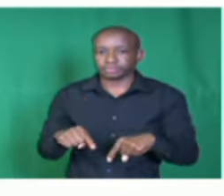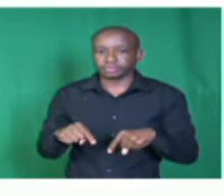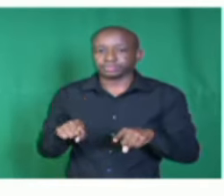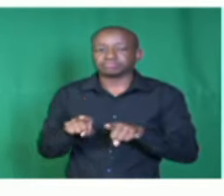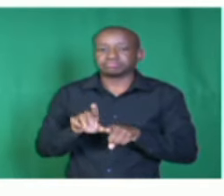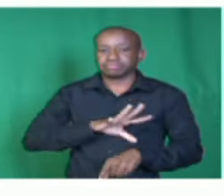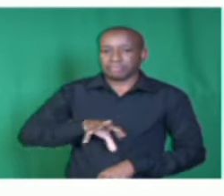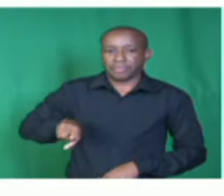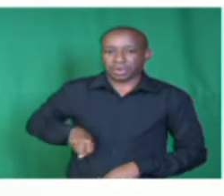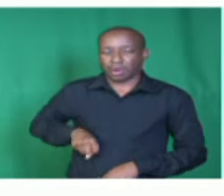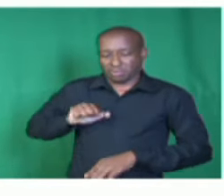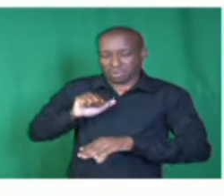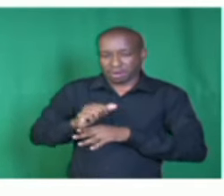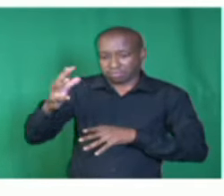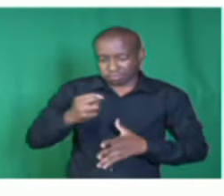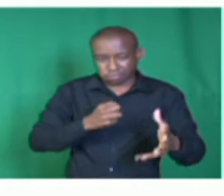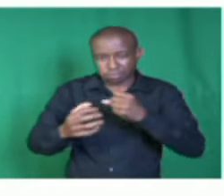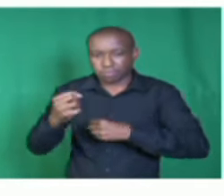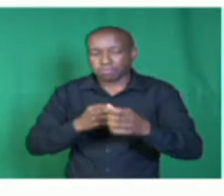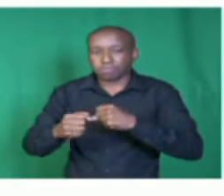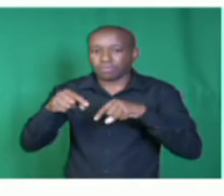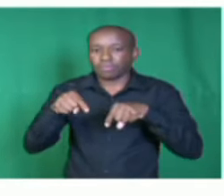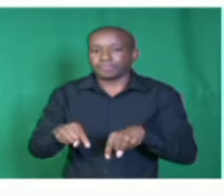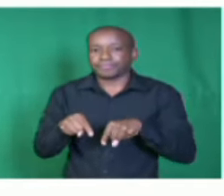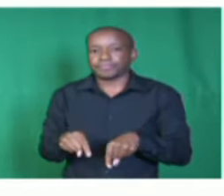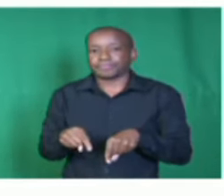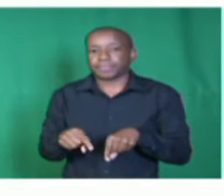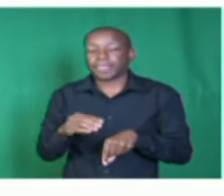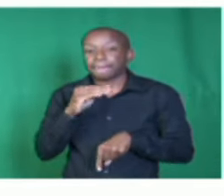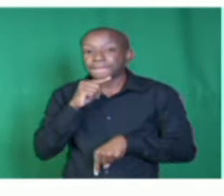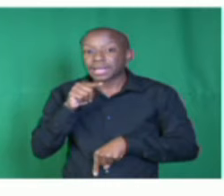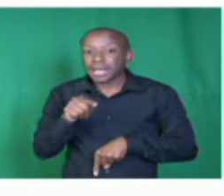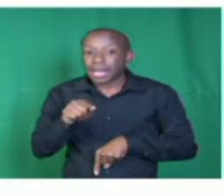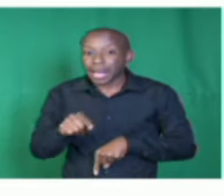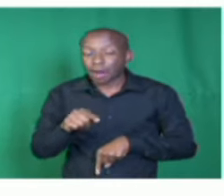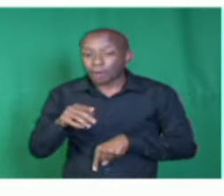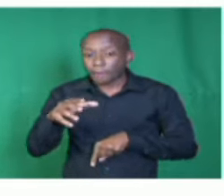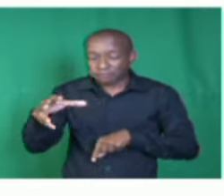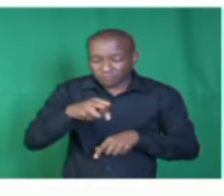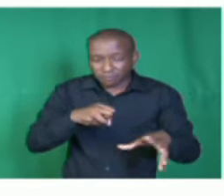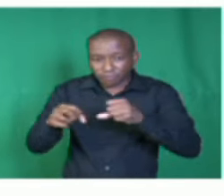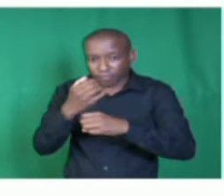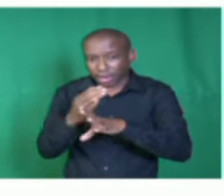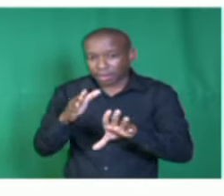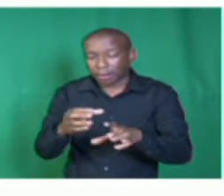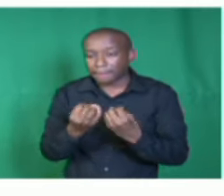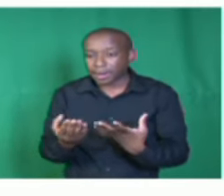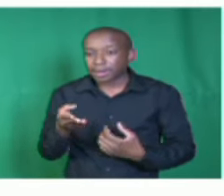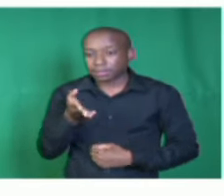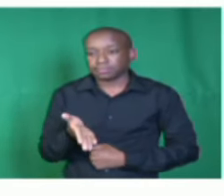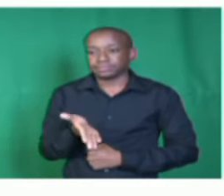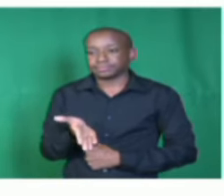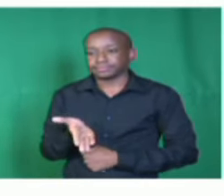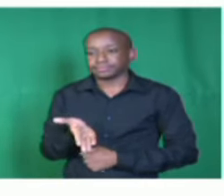These were the main countries which were involved in the scramble of Africa.